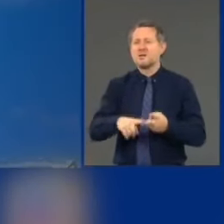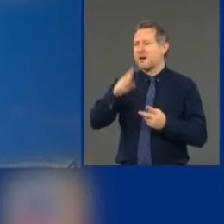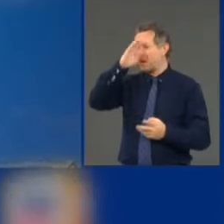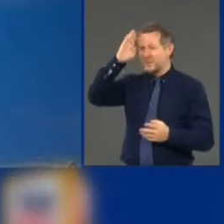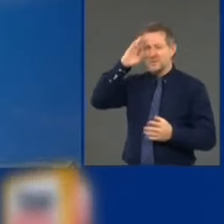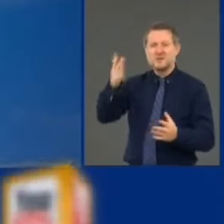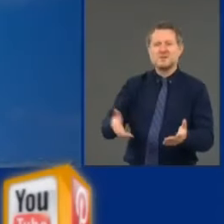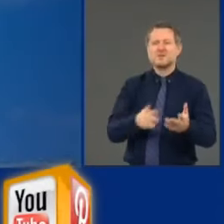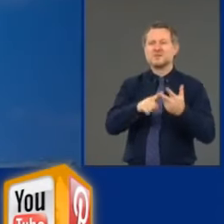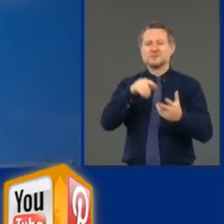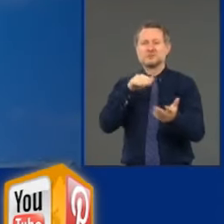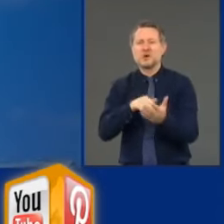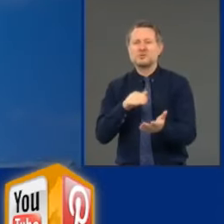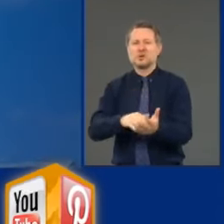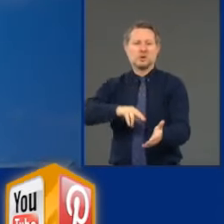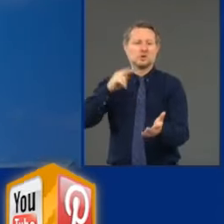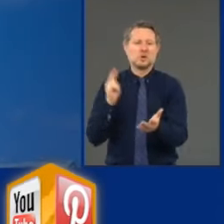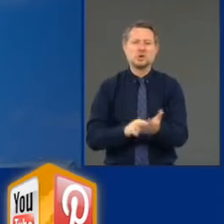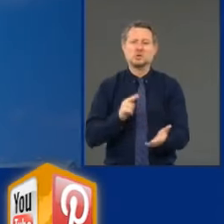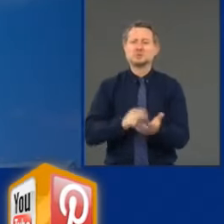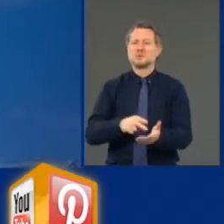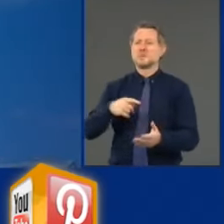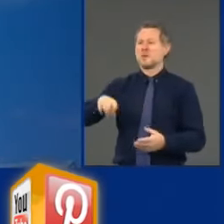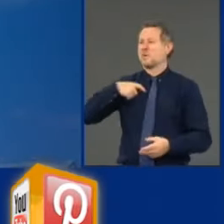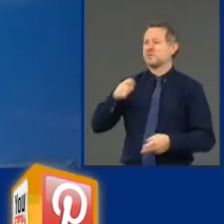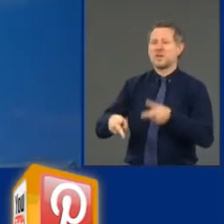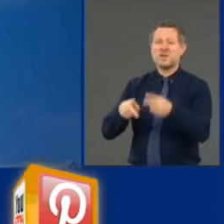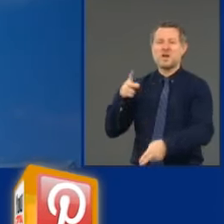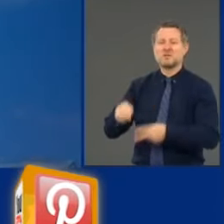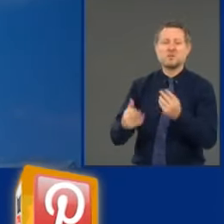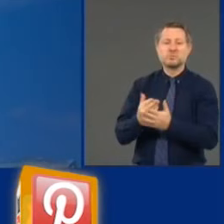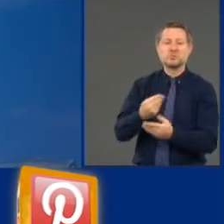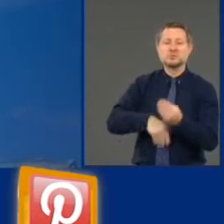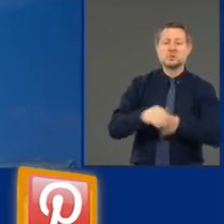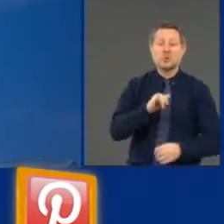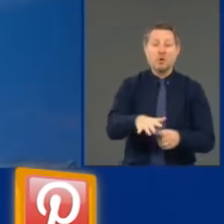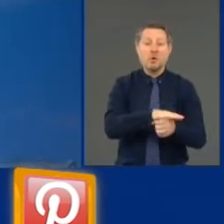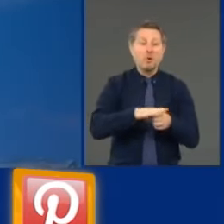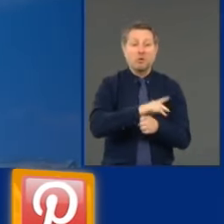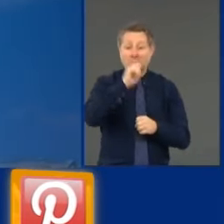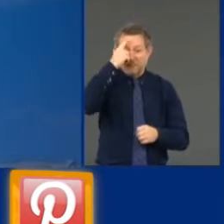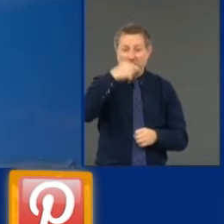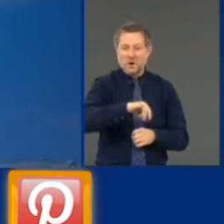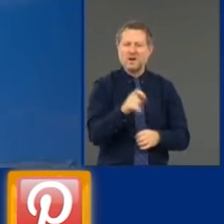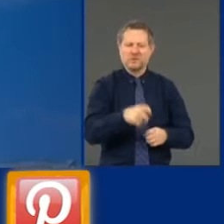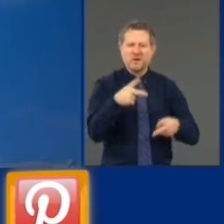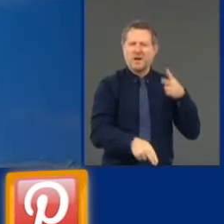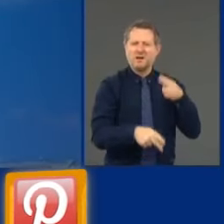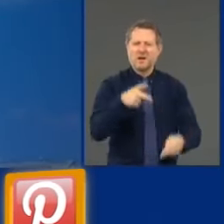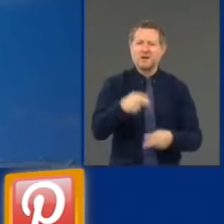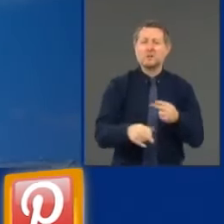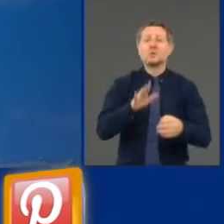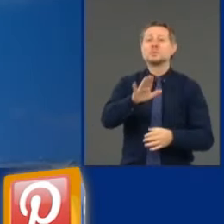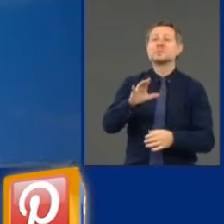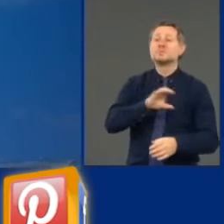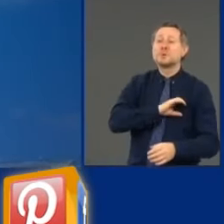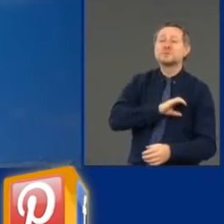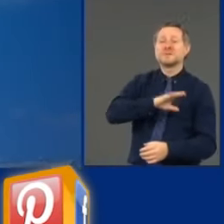It means I have to cut aid to local governments that fund police and firefighters. I have to